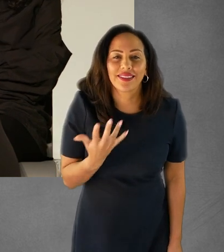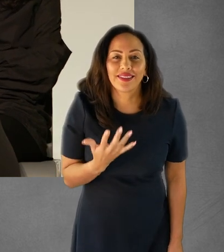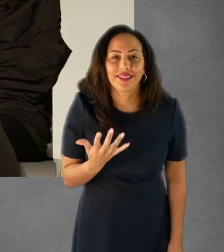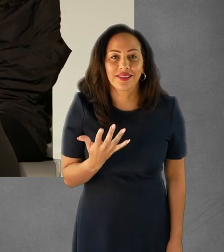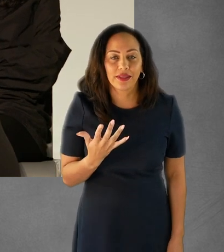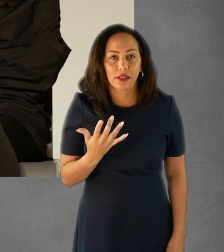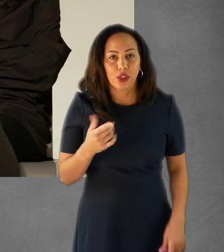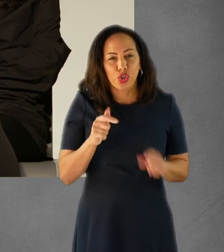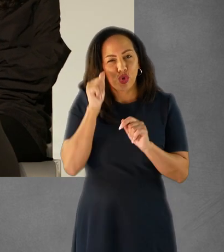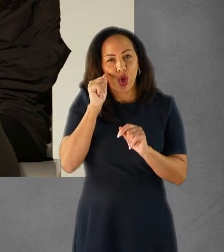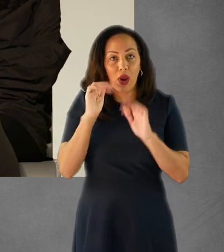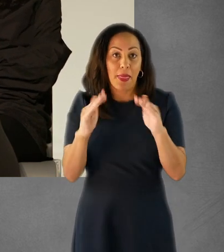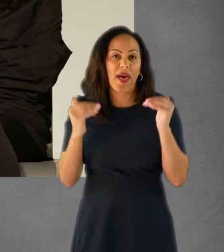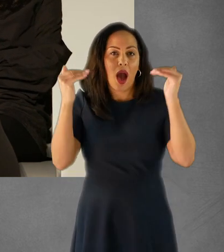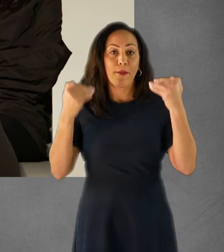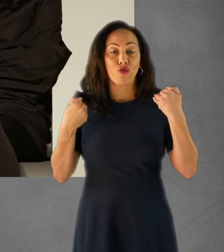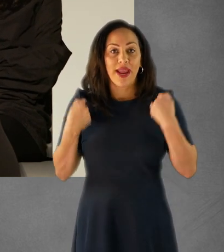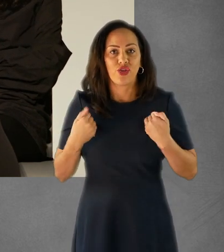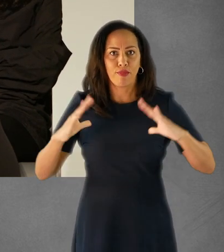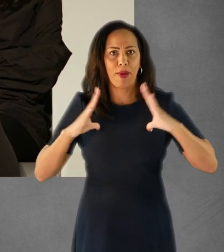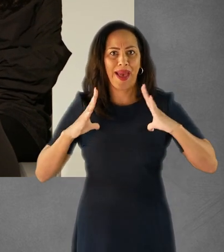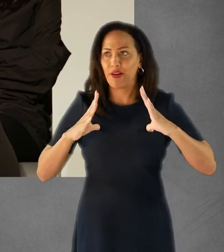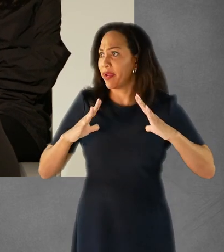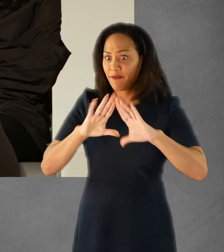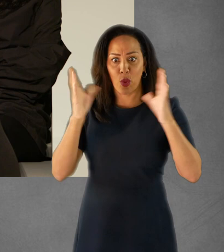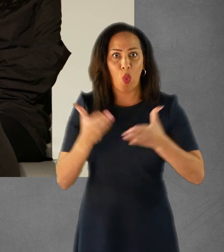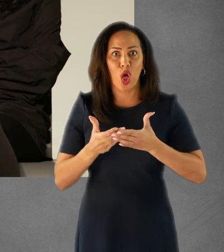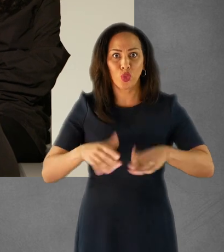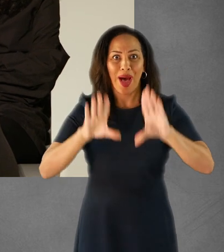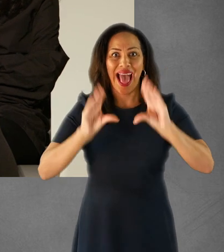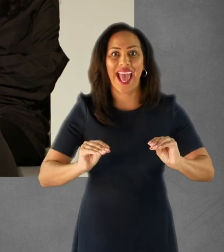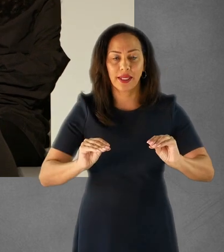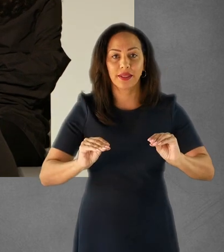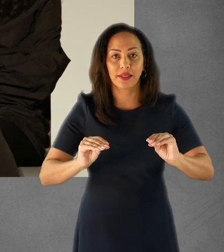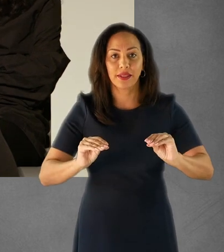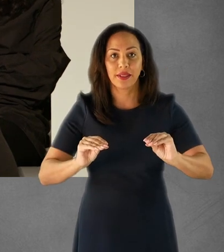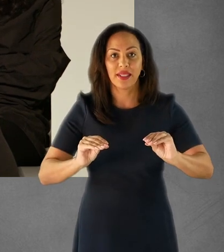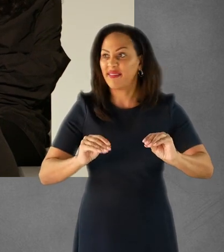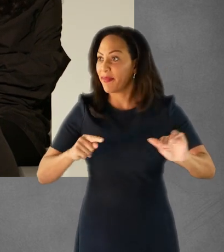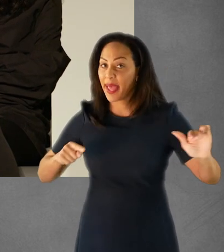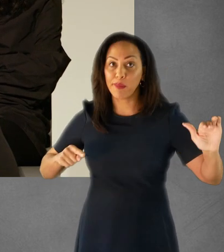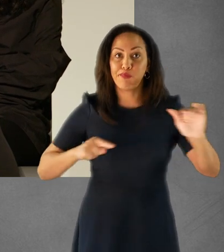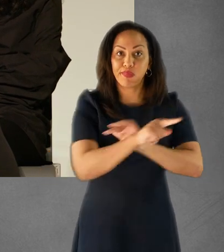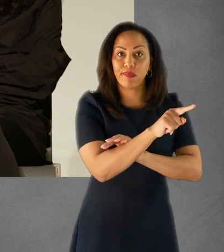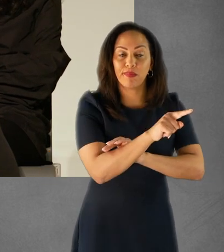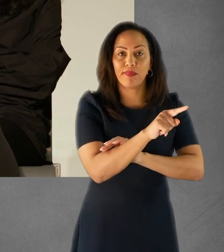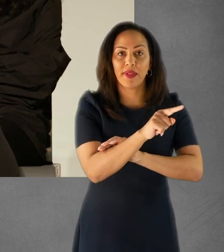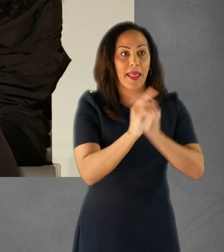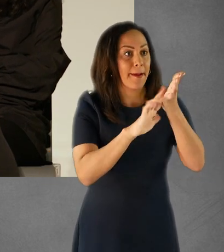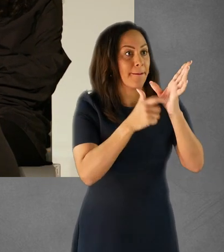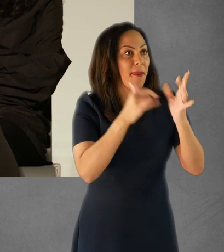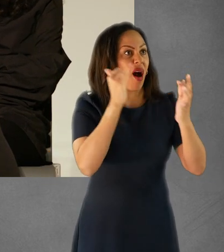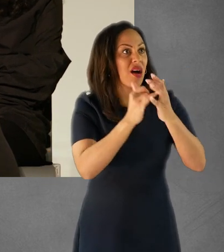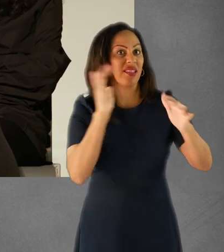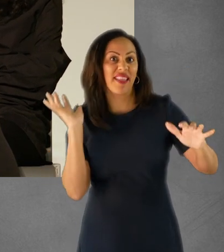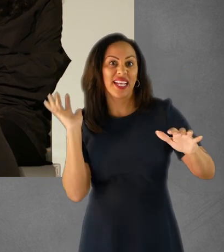kind of colonization of Mars, which obviously just repeats the same patterns of colonization of Earth and so on and so forth. And there's this incredible, I mean, it's one of my favorite parts of